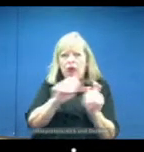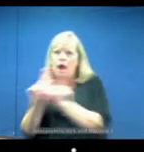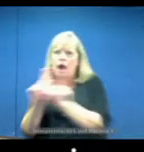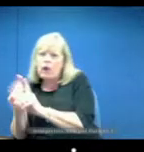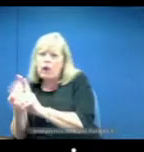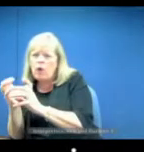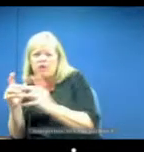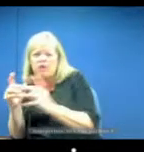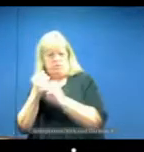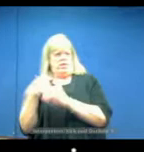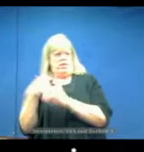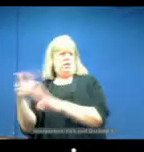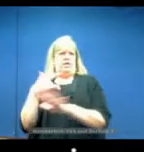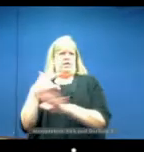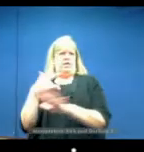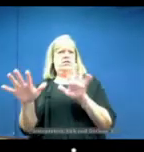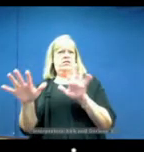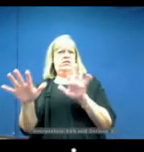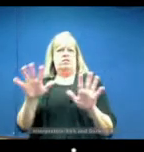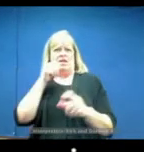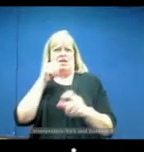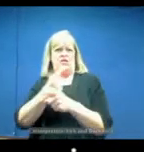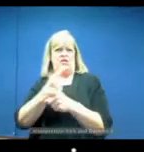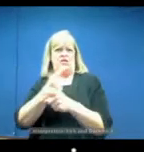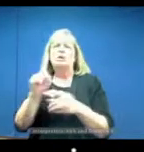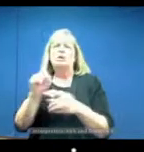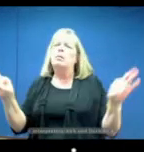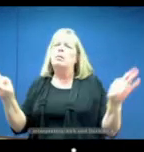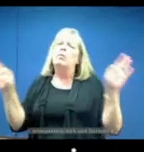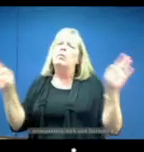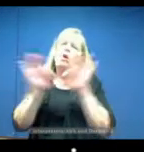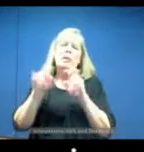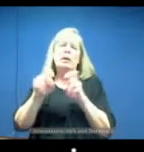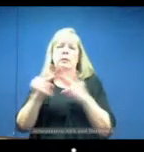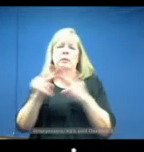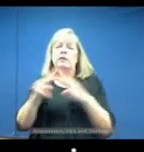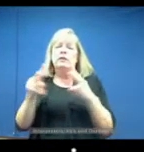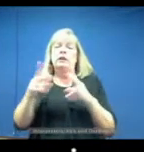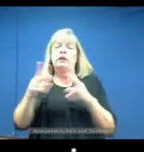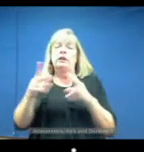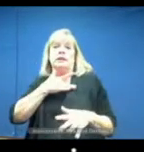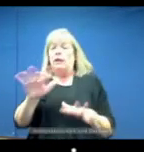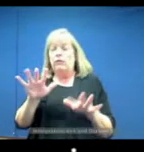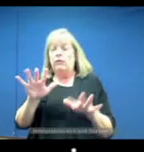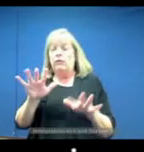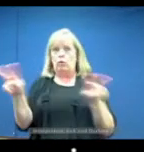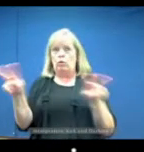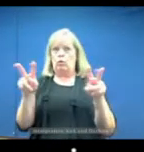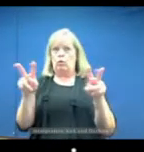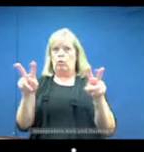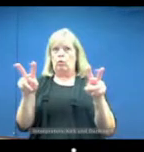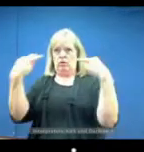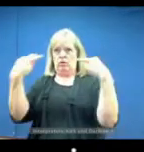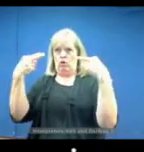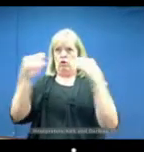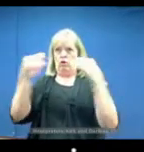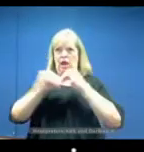feel, or vice versa. You just need to be hyper aware of what you look like, even if